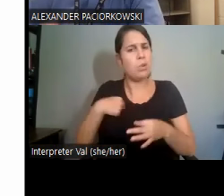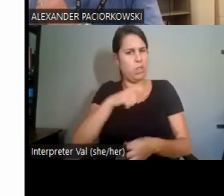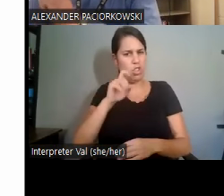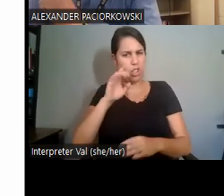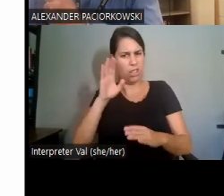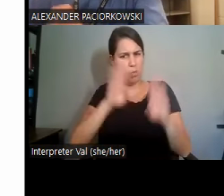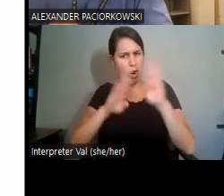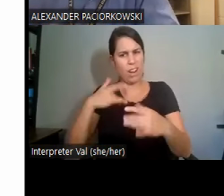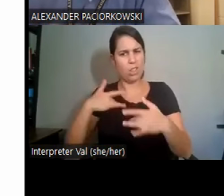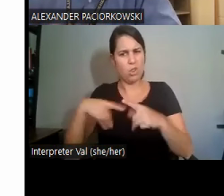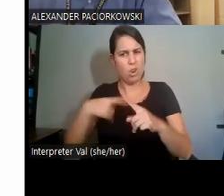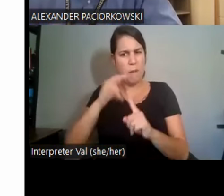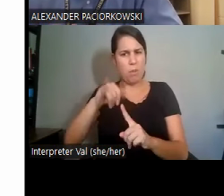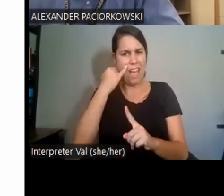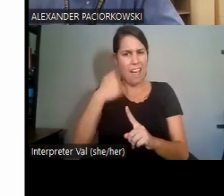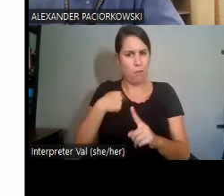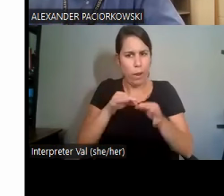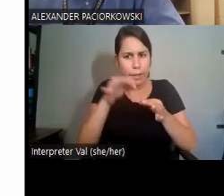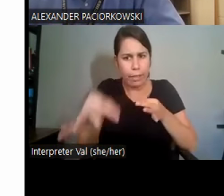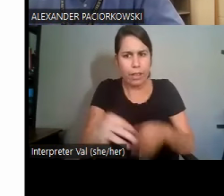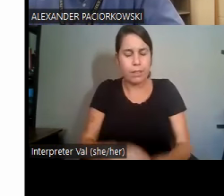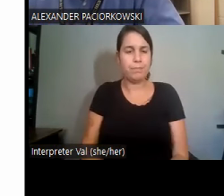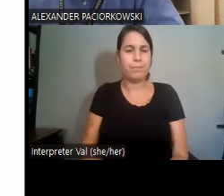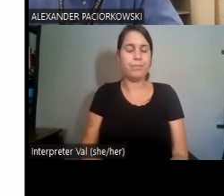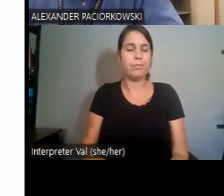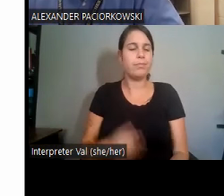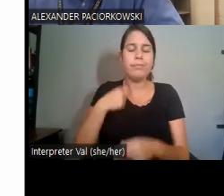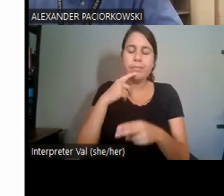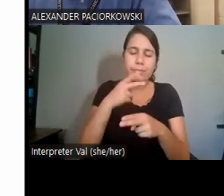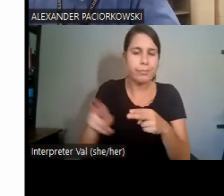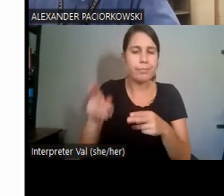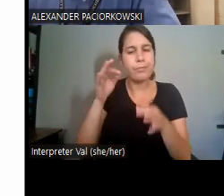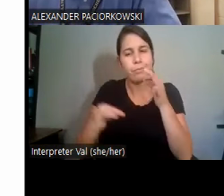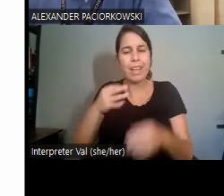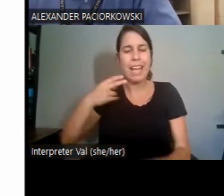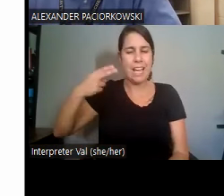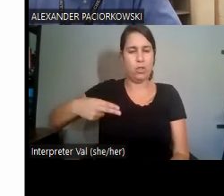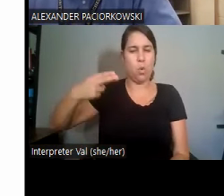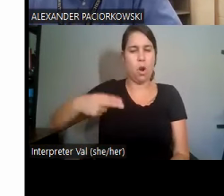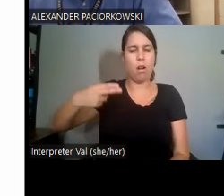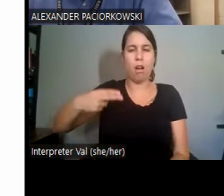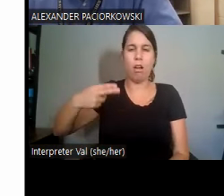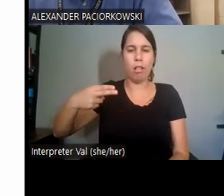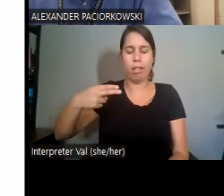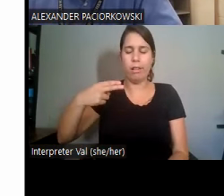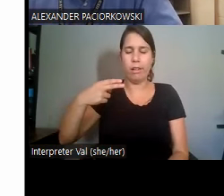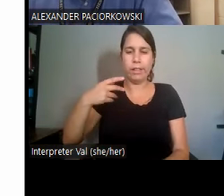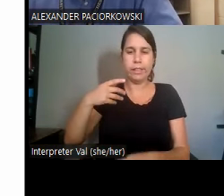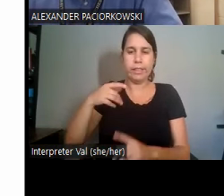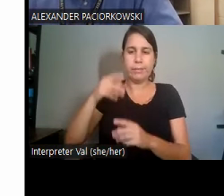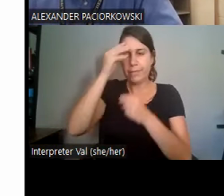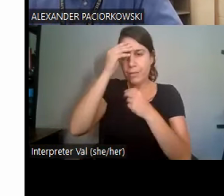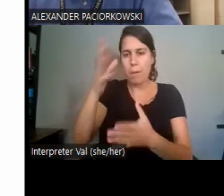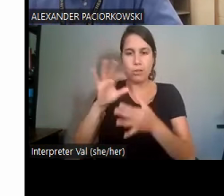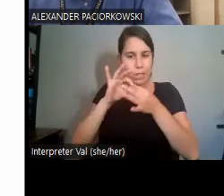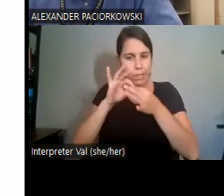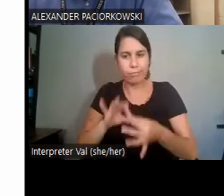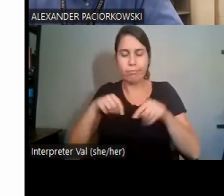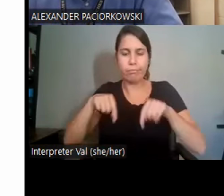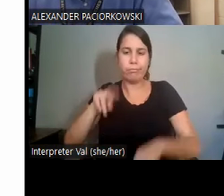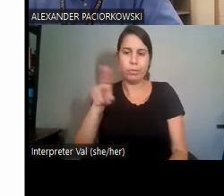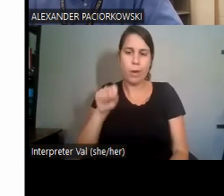I'm just going to go really quickly through some of the historical underpinnings of this racial disparity in the United States. There